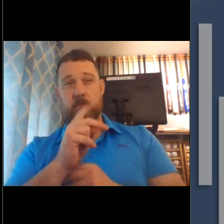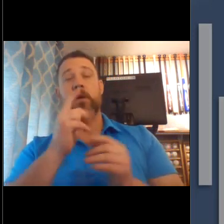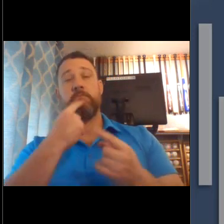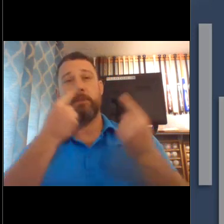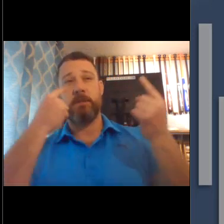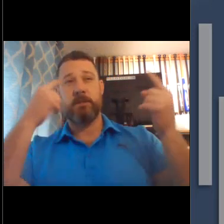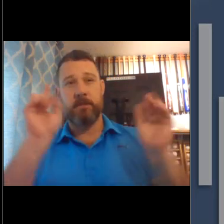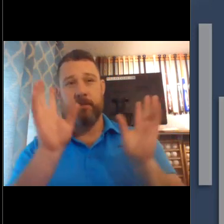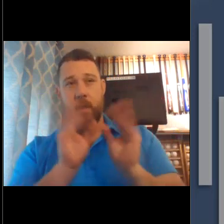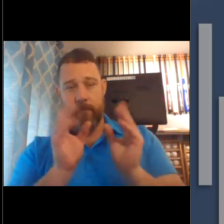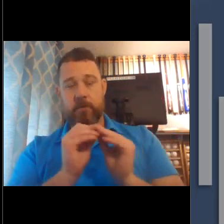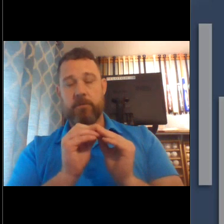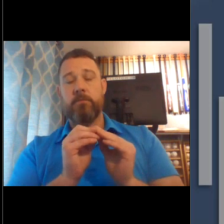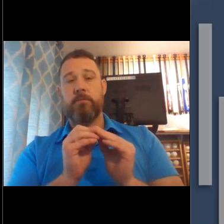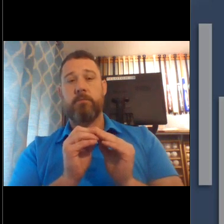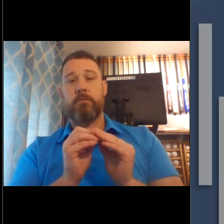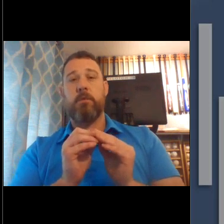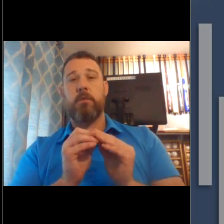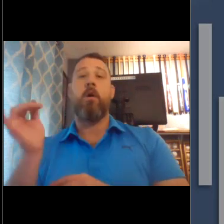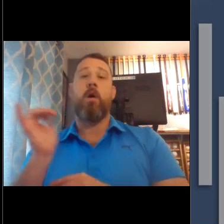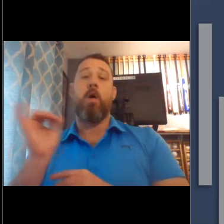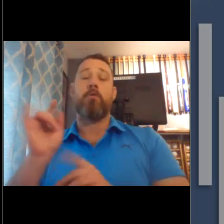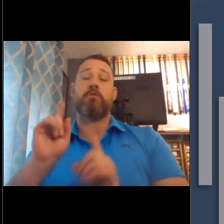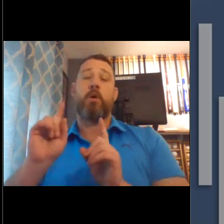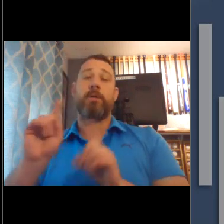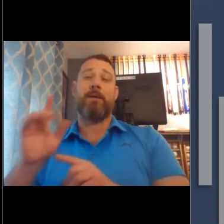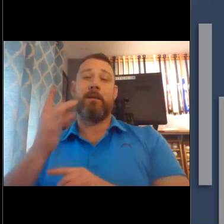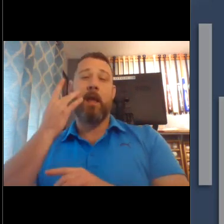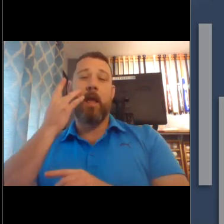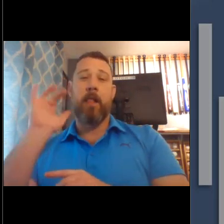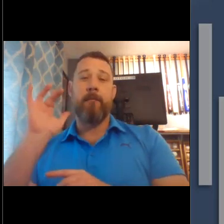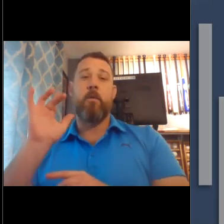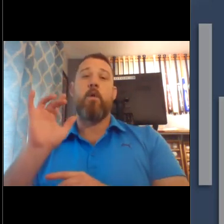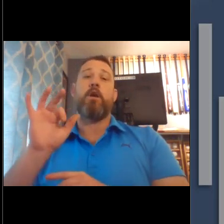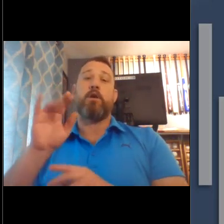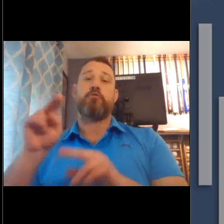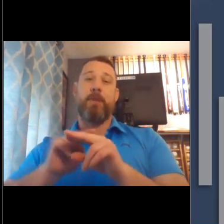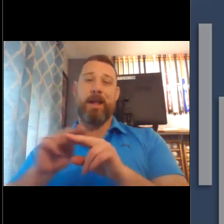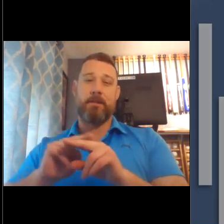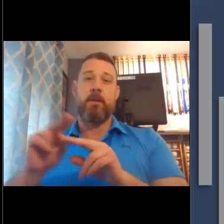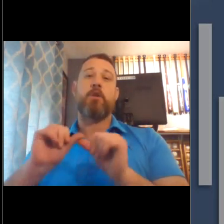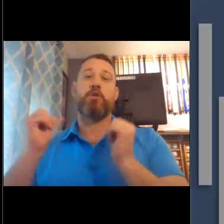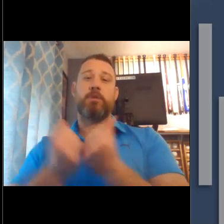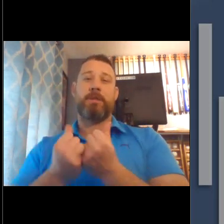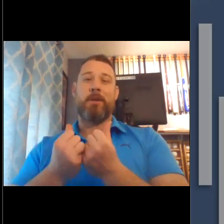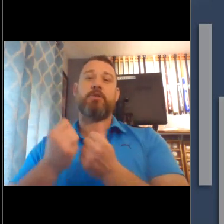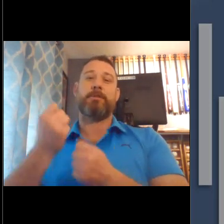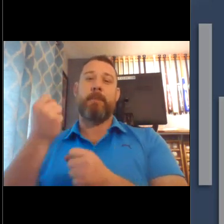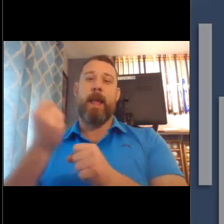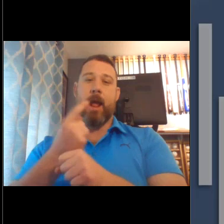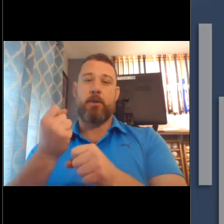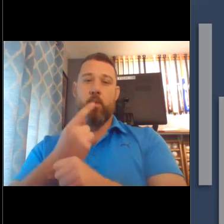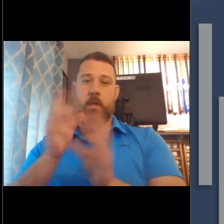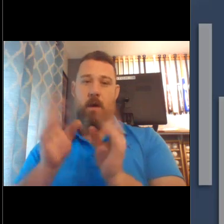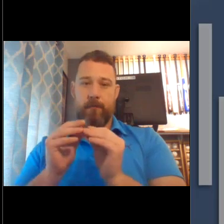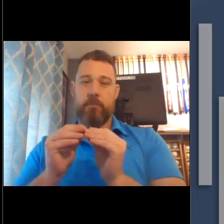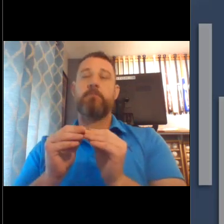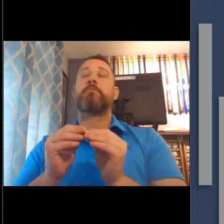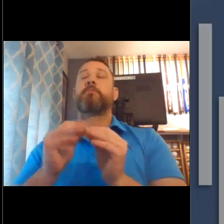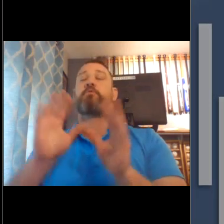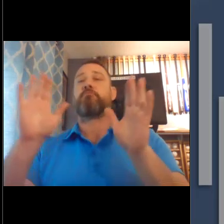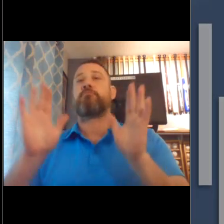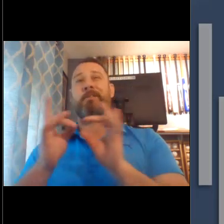conference. I also attended the California Transit Association's annual conference. Here too, it was great to connect with our